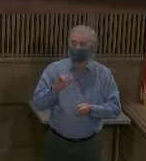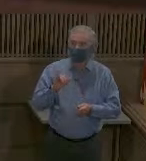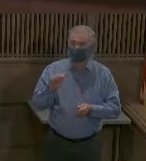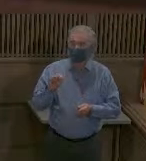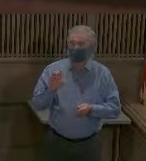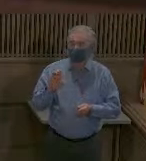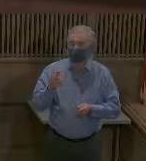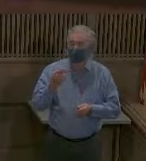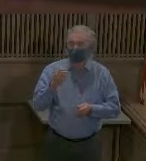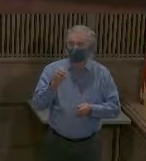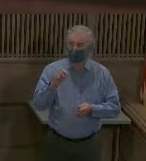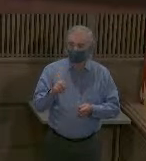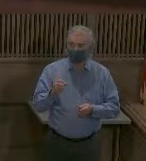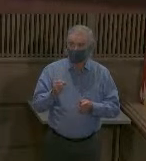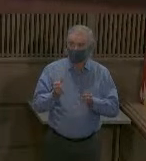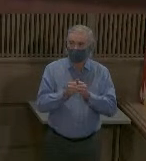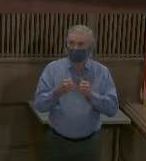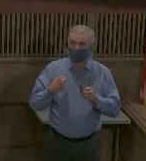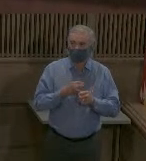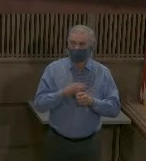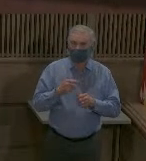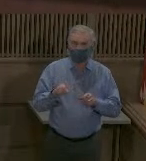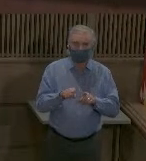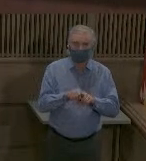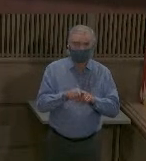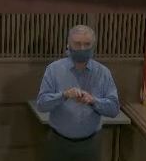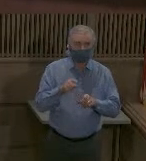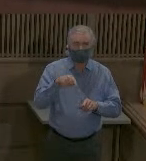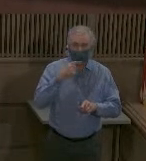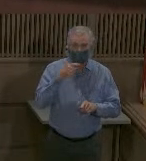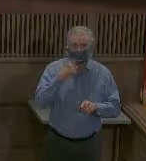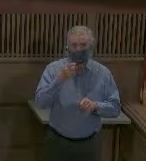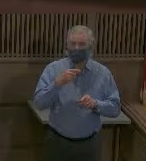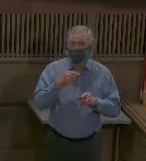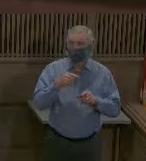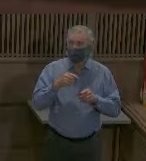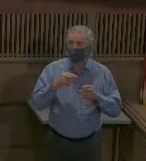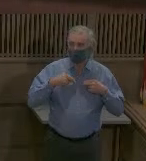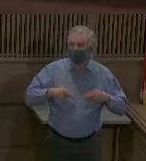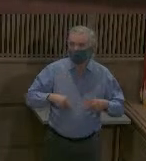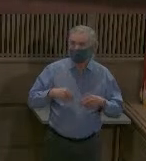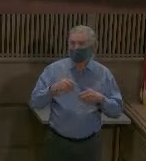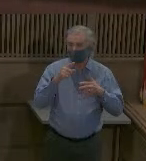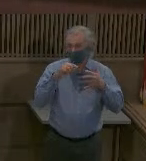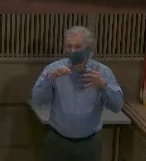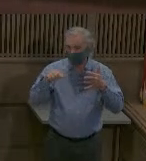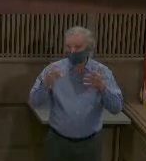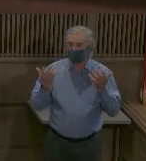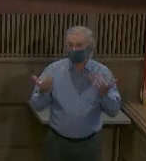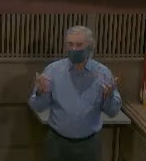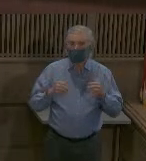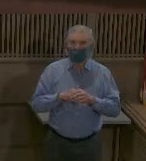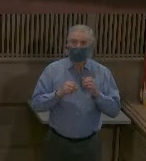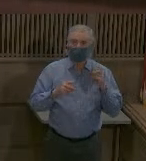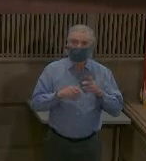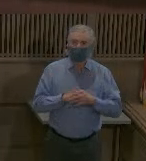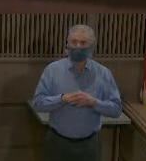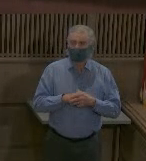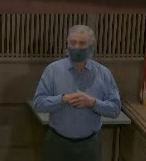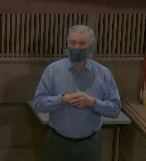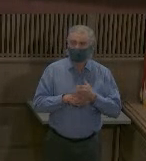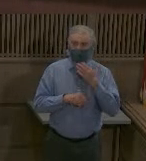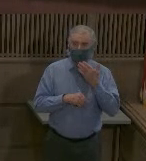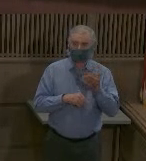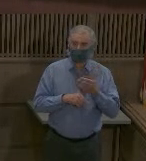bit of information to our public. And Dr. Hudson, please just welcome to your new position, and all the best to you.